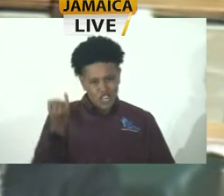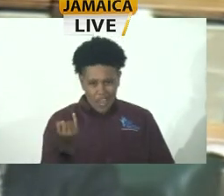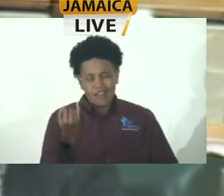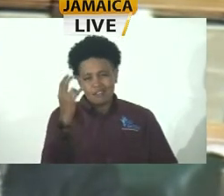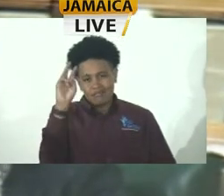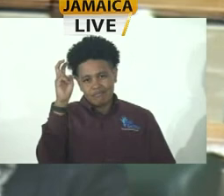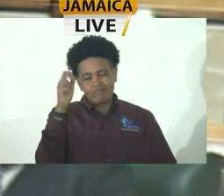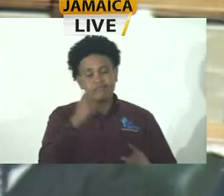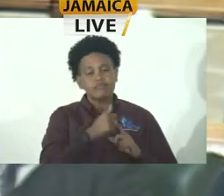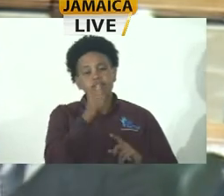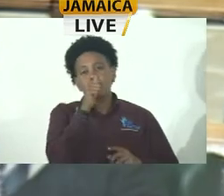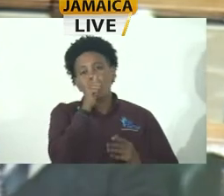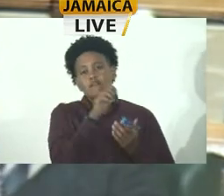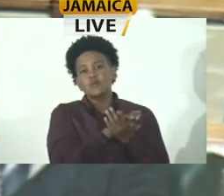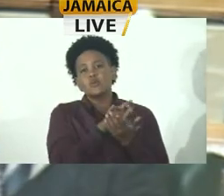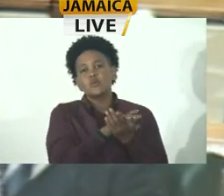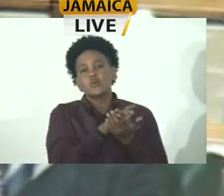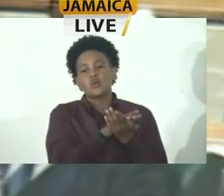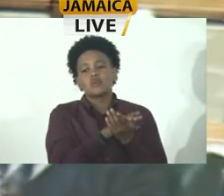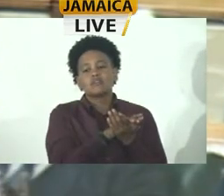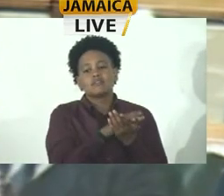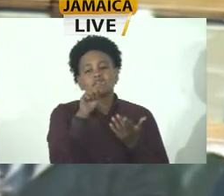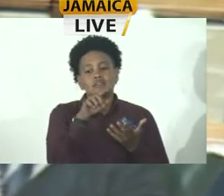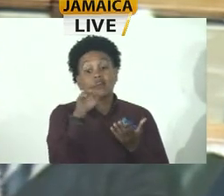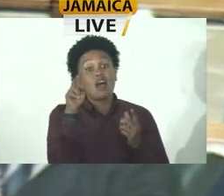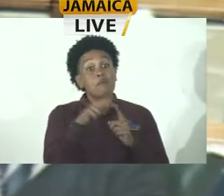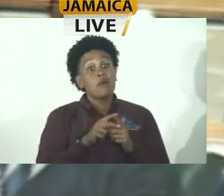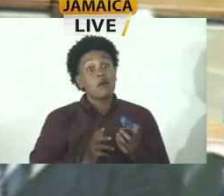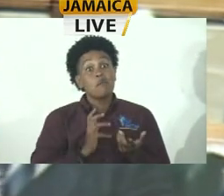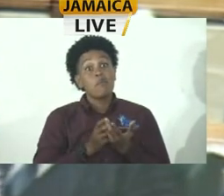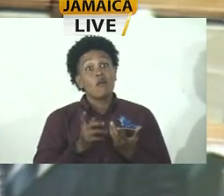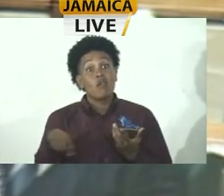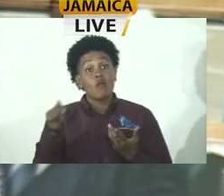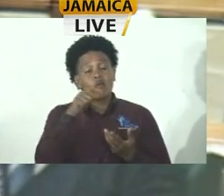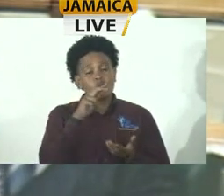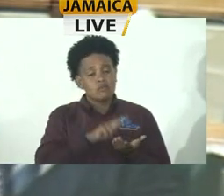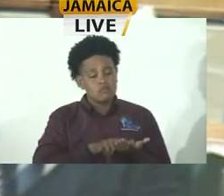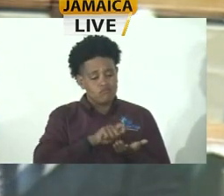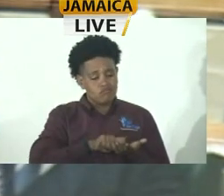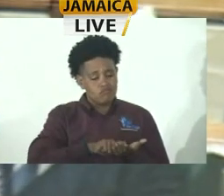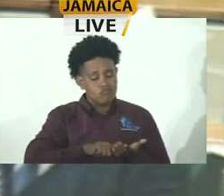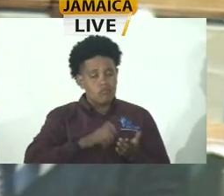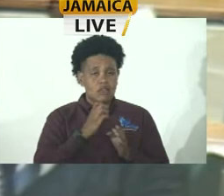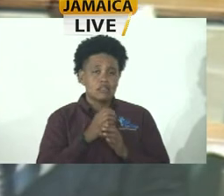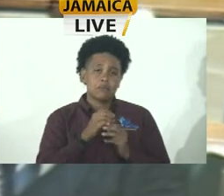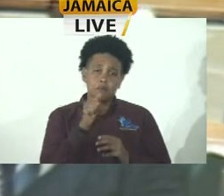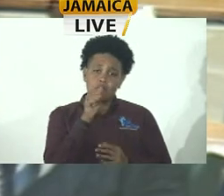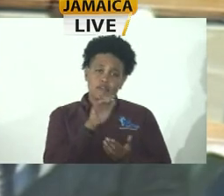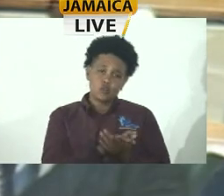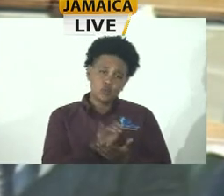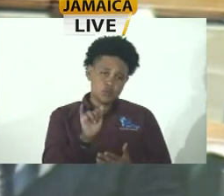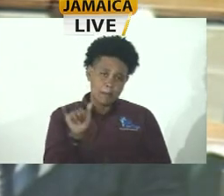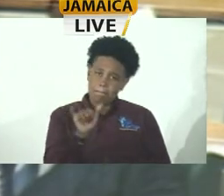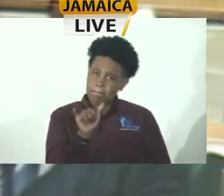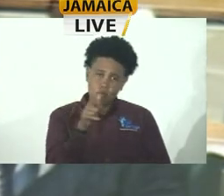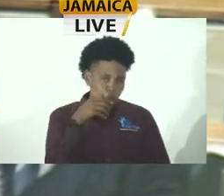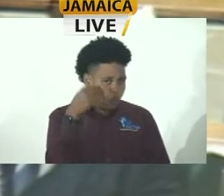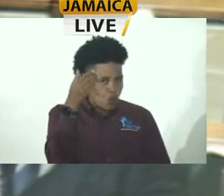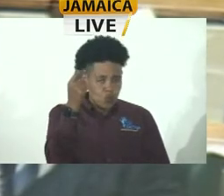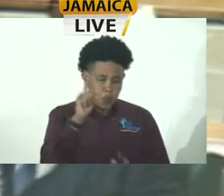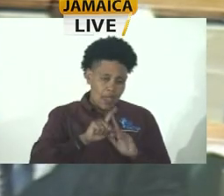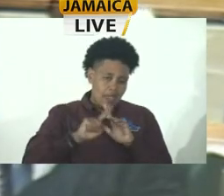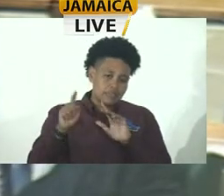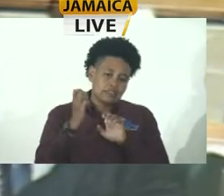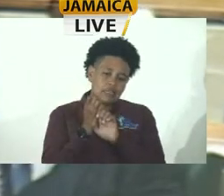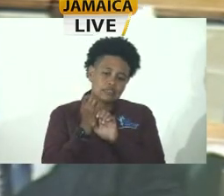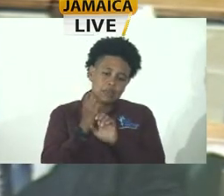private schools and this would apply for those who are sitting these exams in private schools as well madam